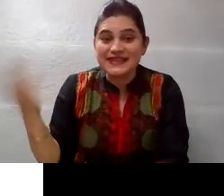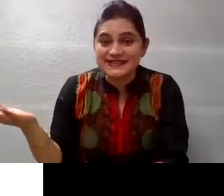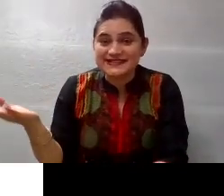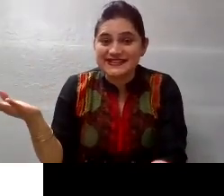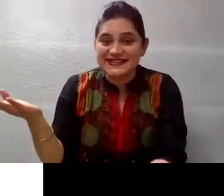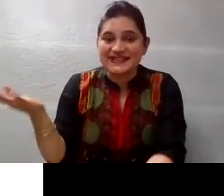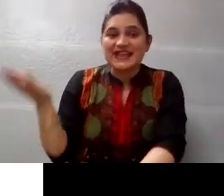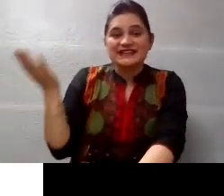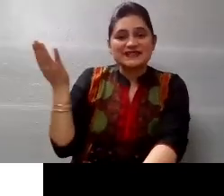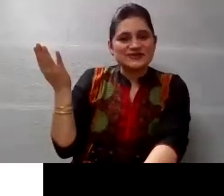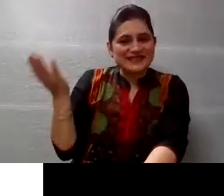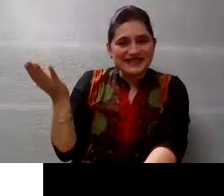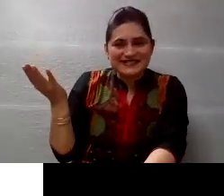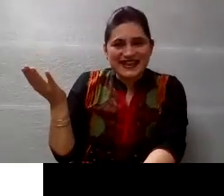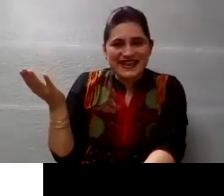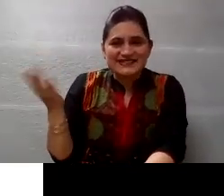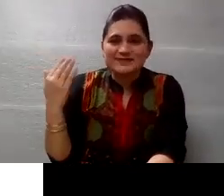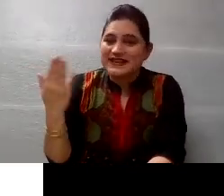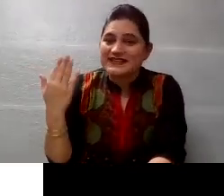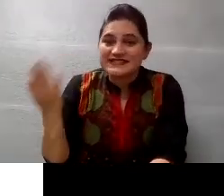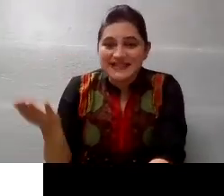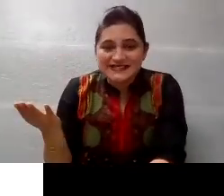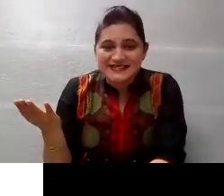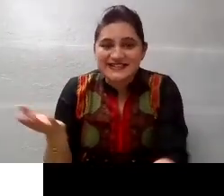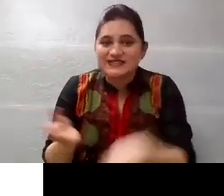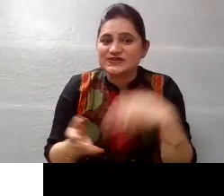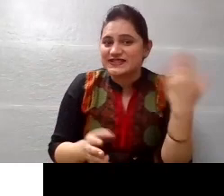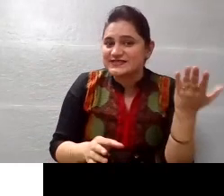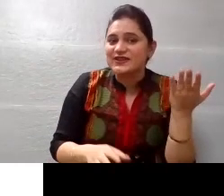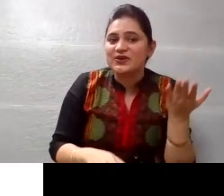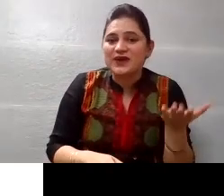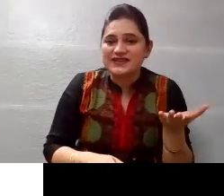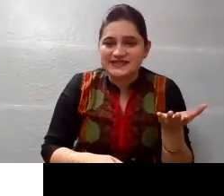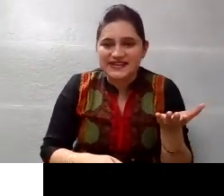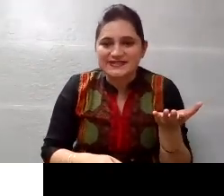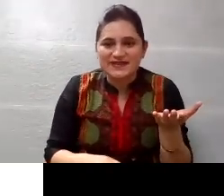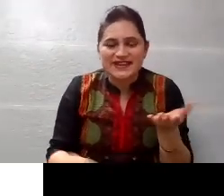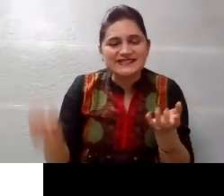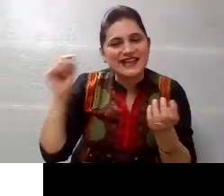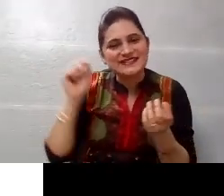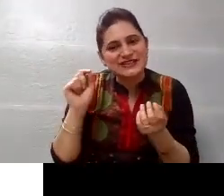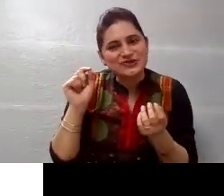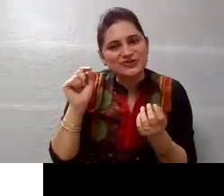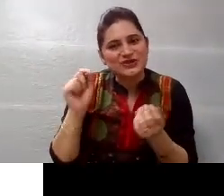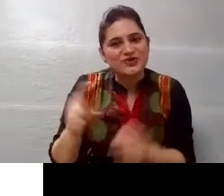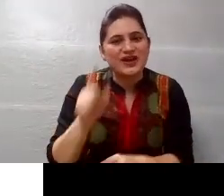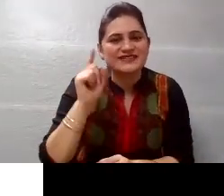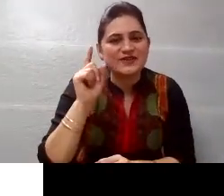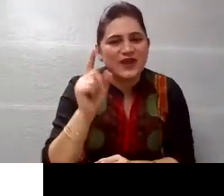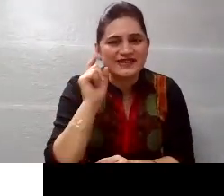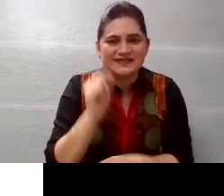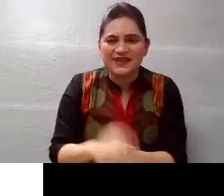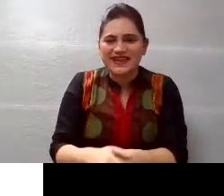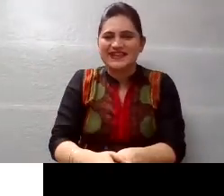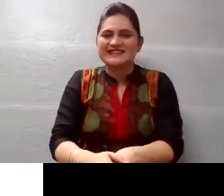Now sixty. So six tens makes sixty. So six will go under tens place. And zero will go